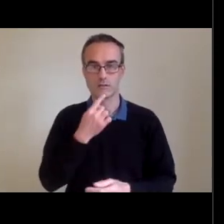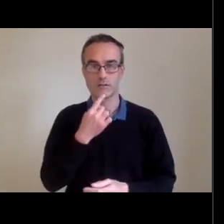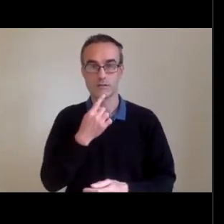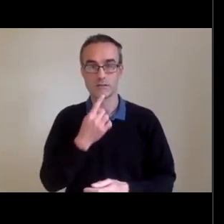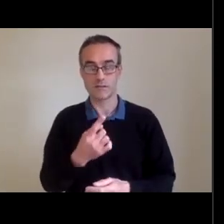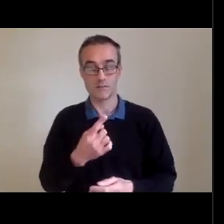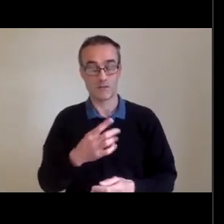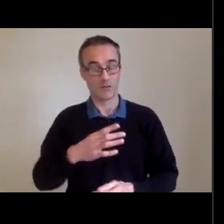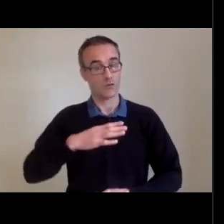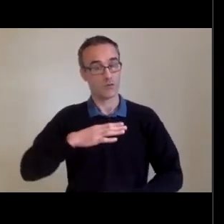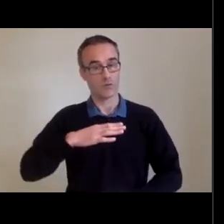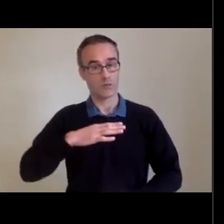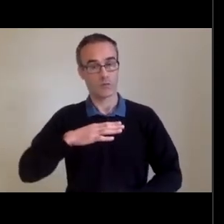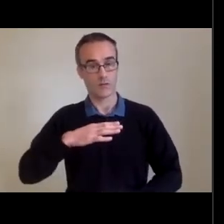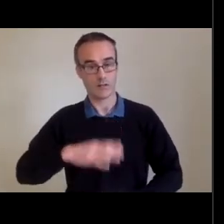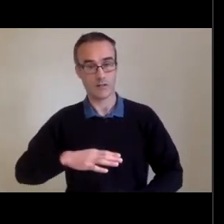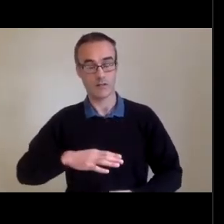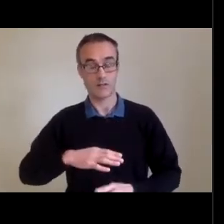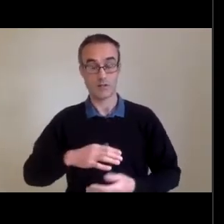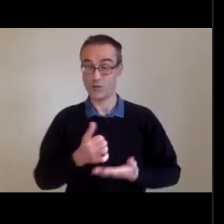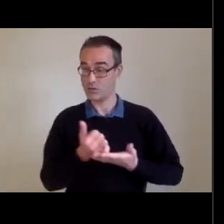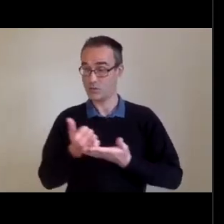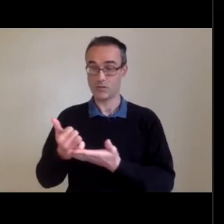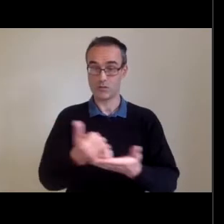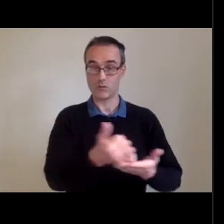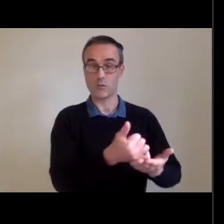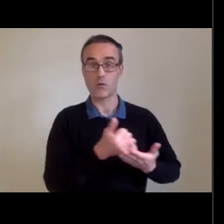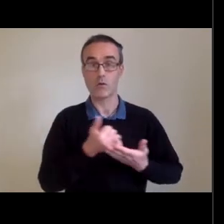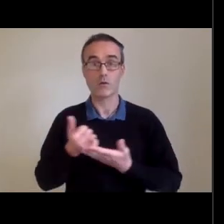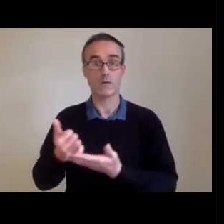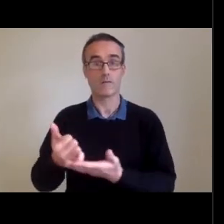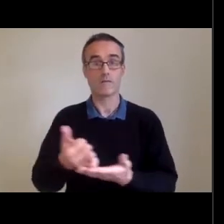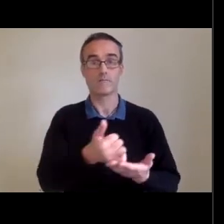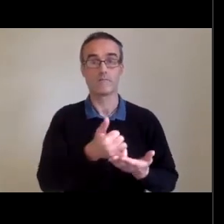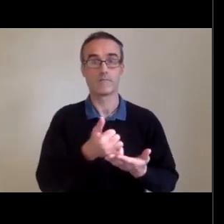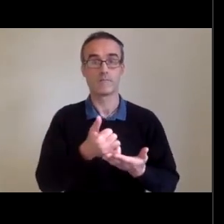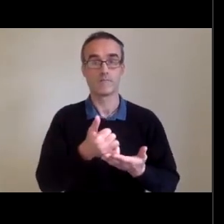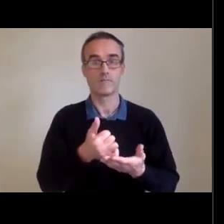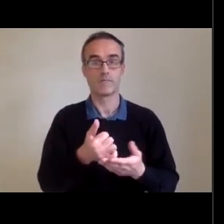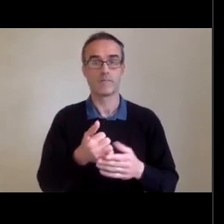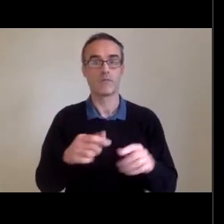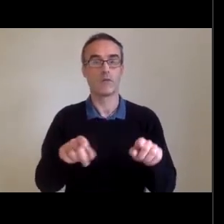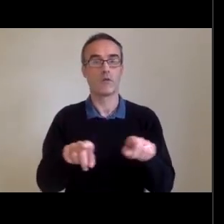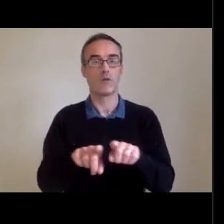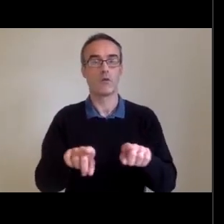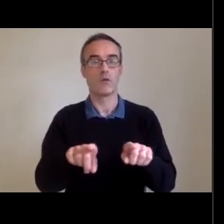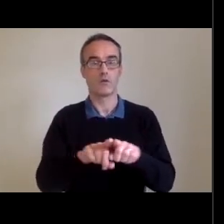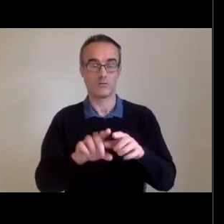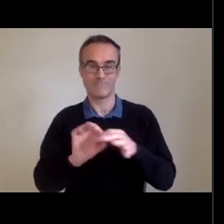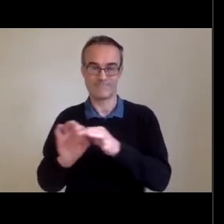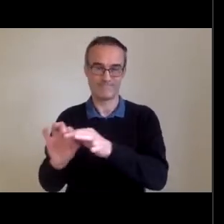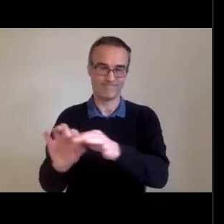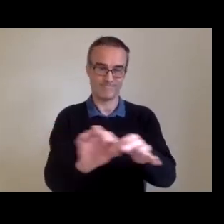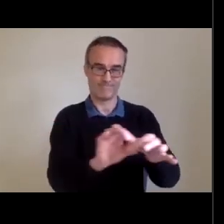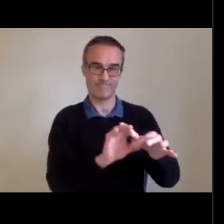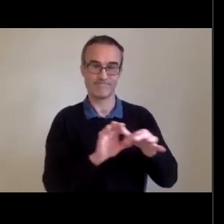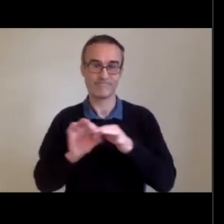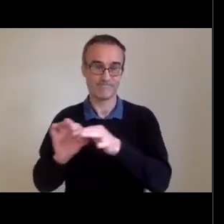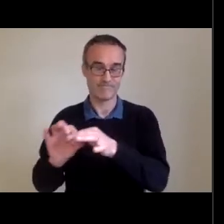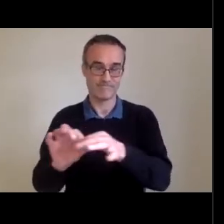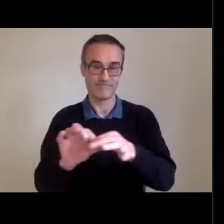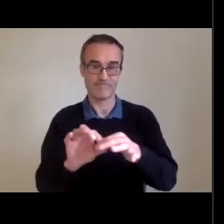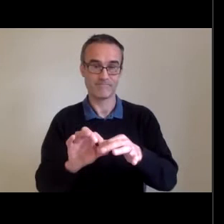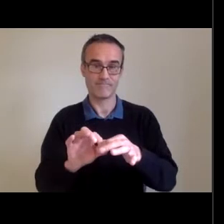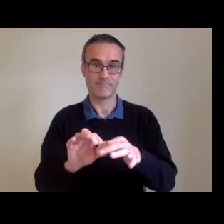to support each other. And there's the need for us to have collaboration. There's the need for us to have a